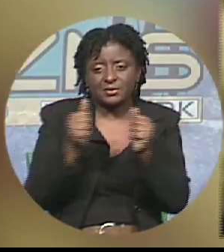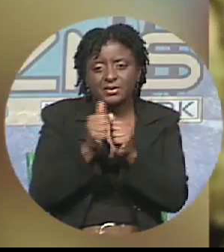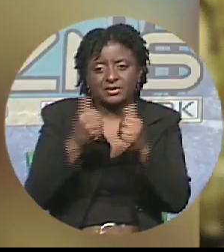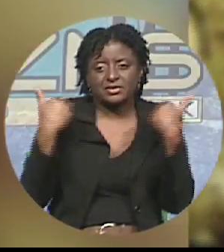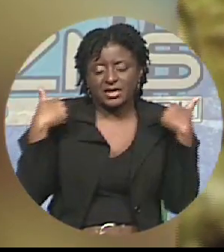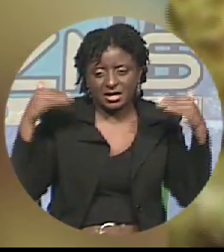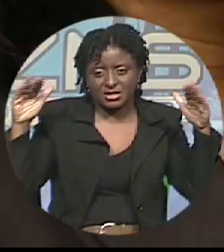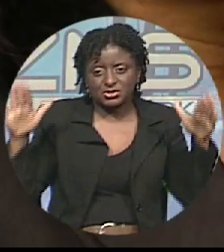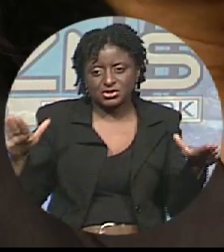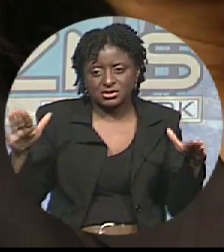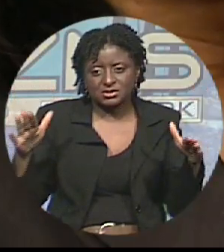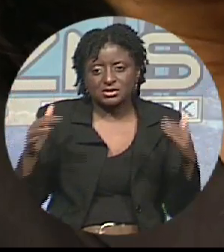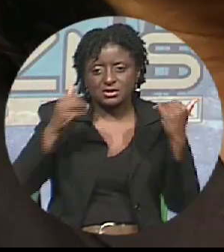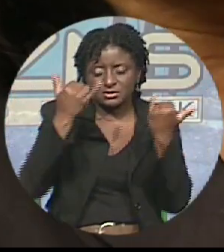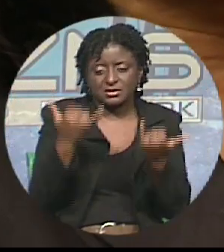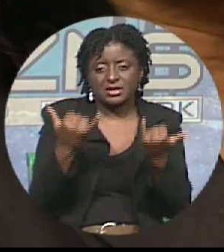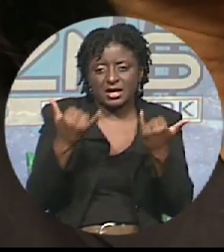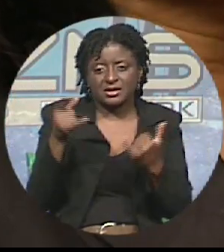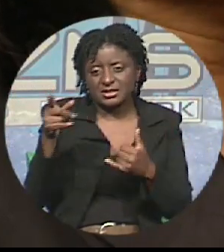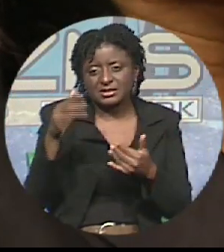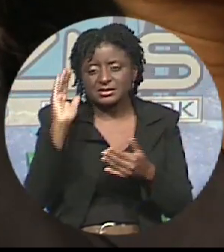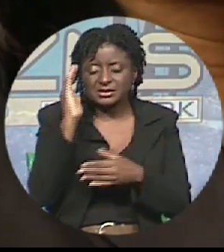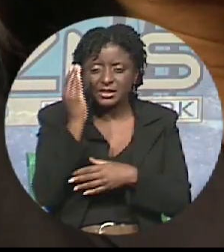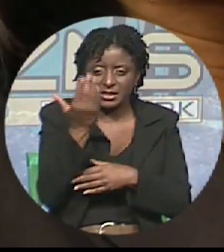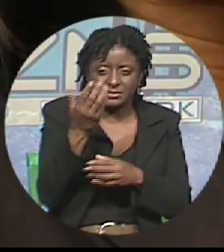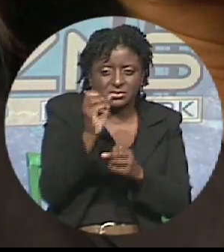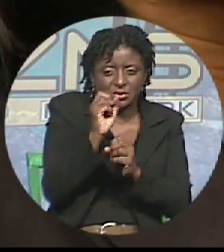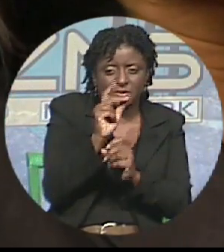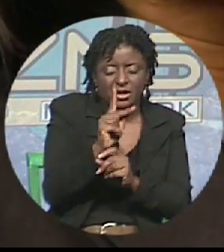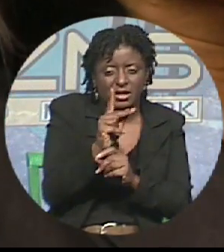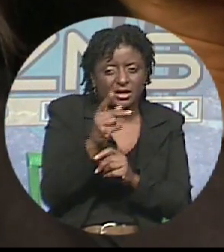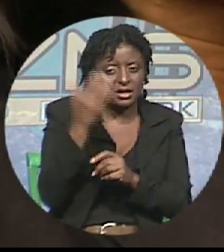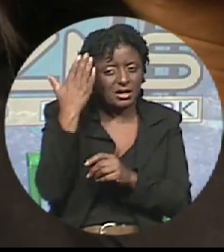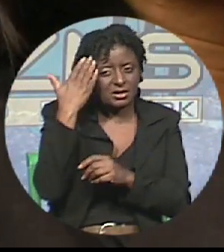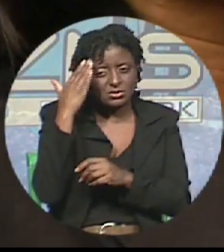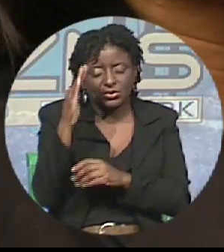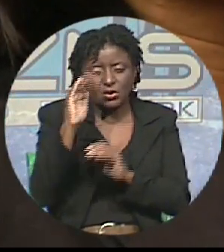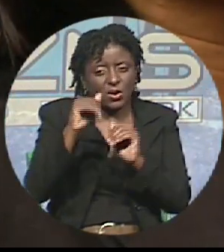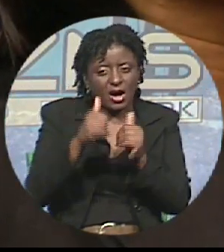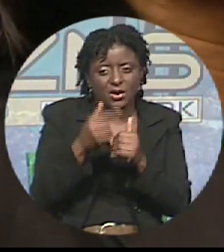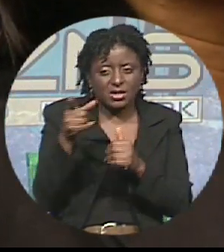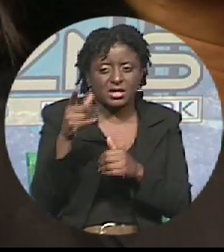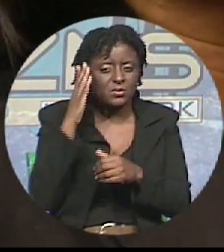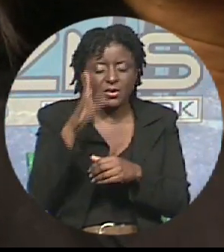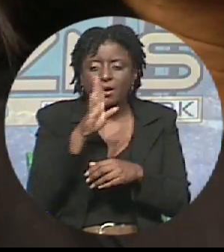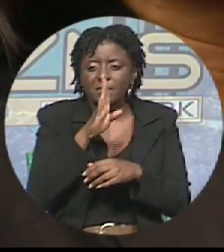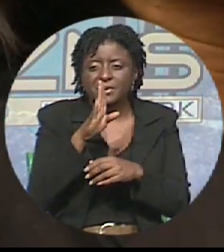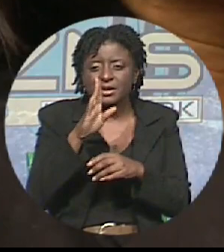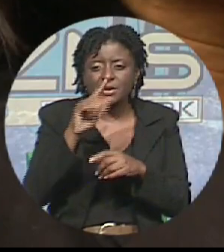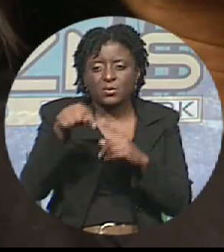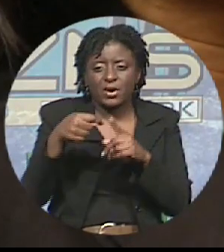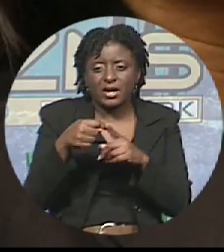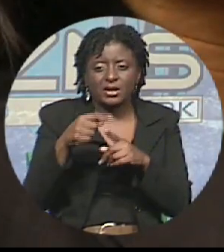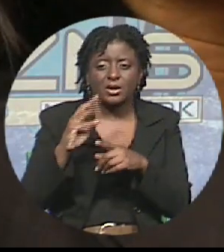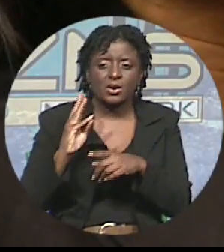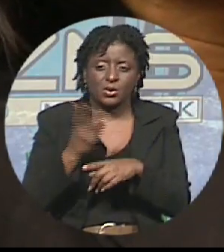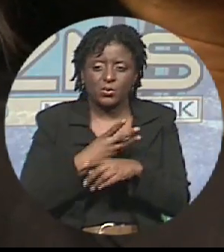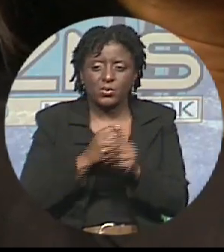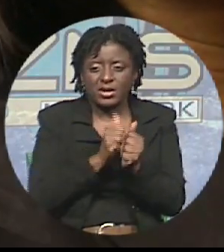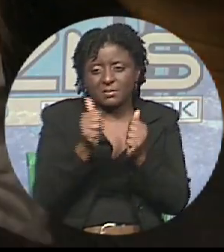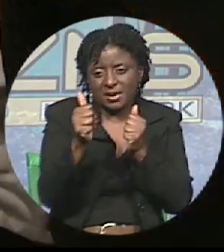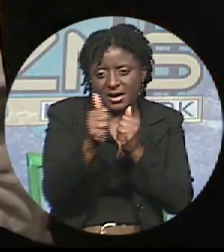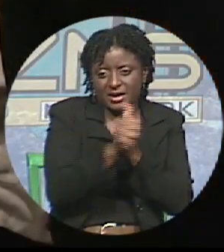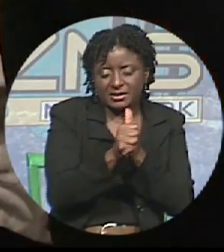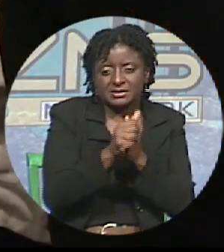so far he seems okay, but I don't know how it's going to be when we pass by Odyssey Airport, because that was their